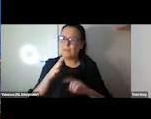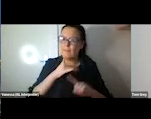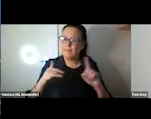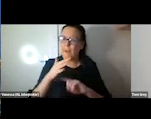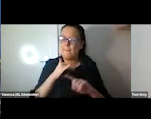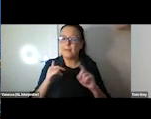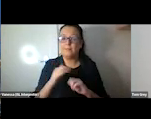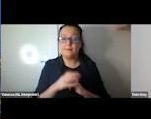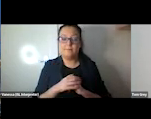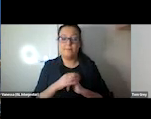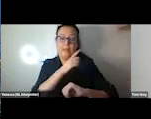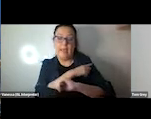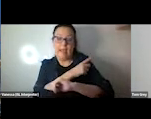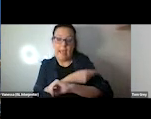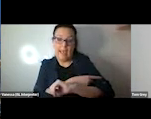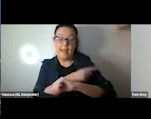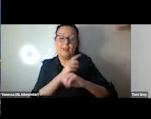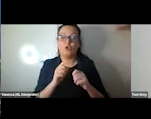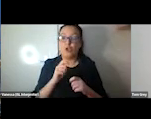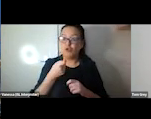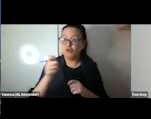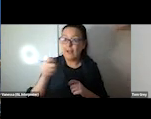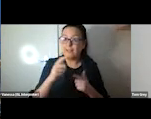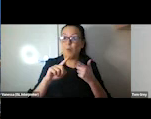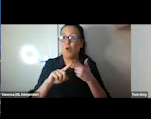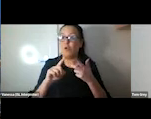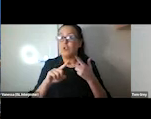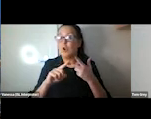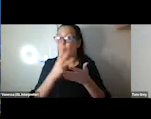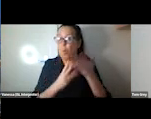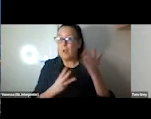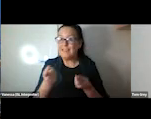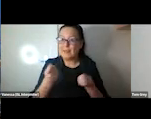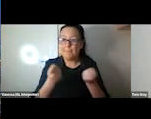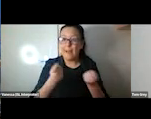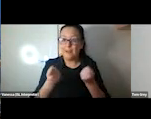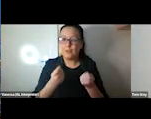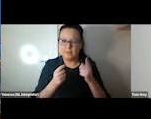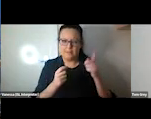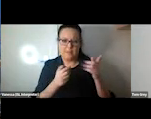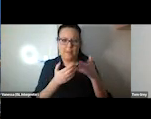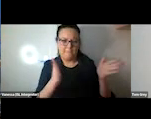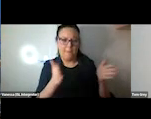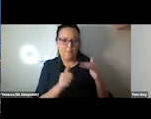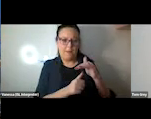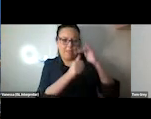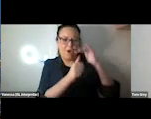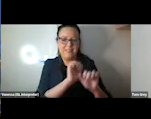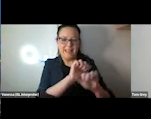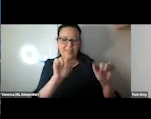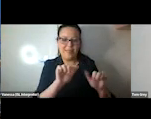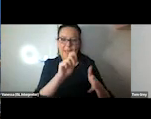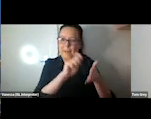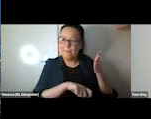energy, transport, waste management, and so on, public authorities are the principal buyers. And finally, the public sector can